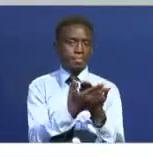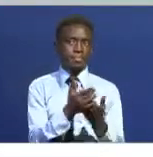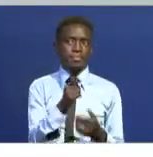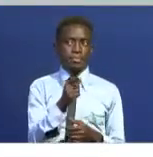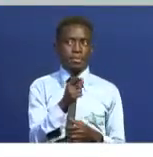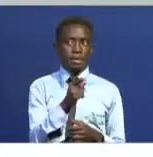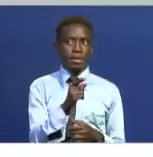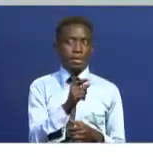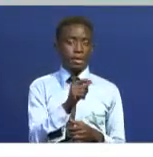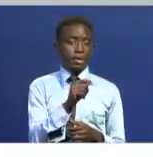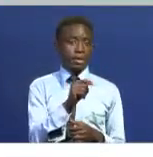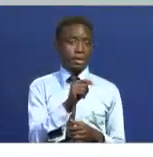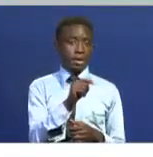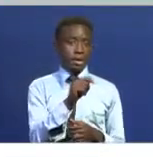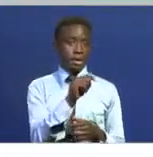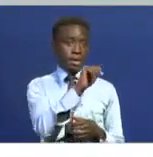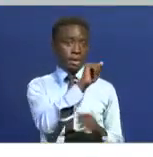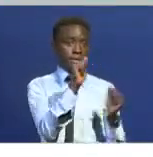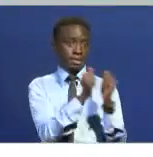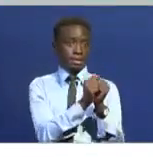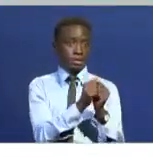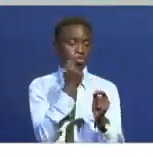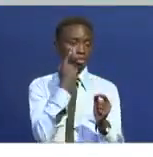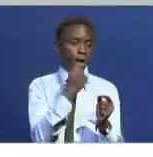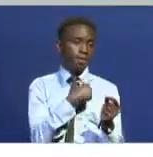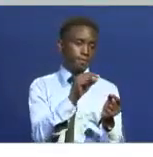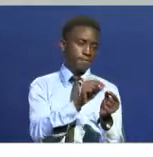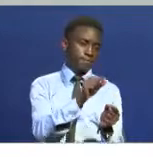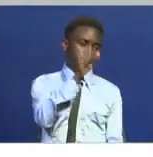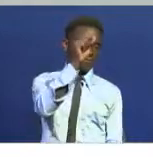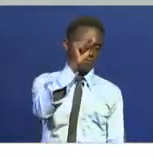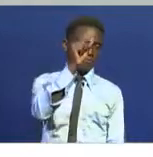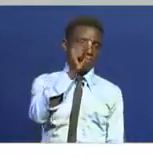10 millimeter diameter bar, reinforcement bar, 12 millimeter, 16, 20,